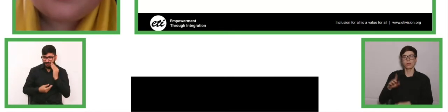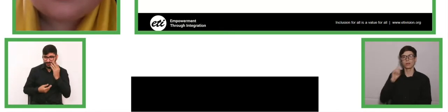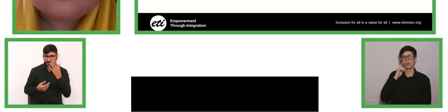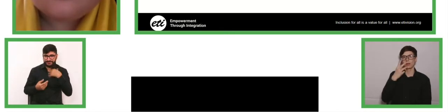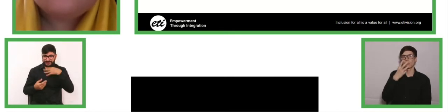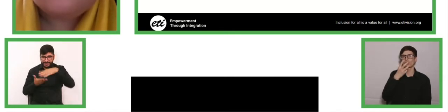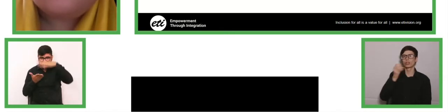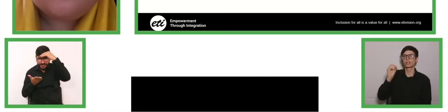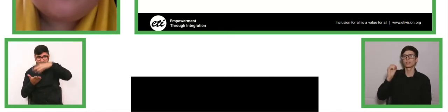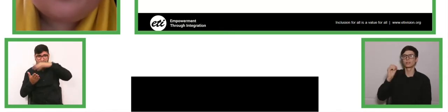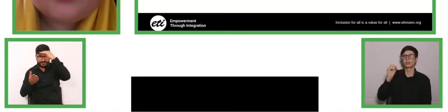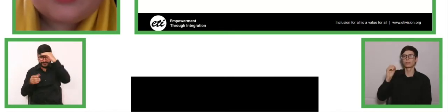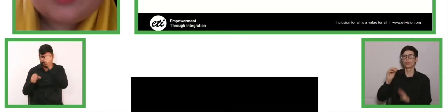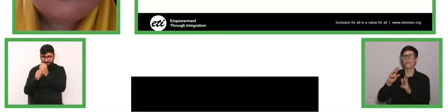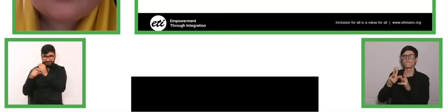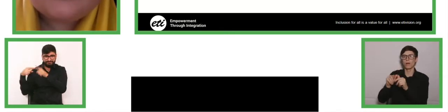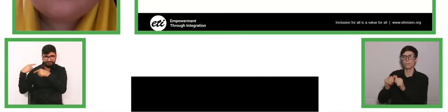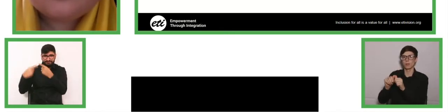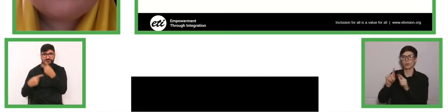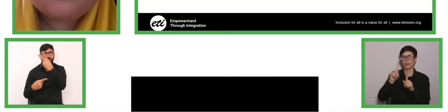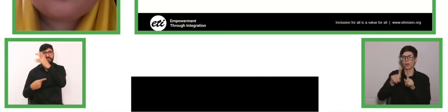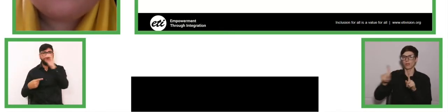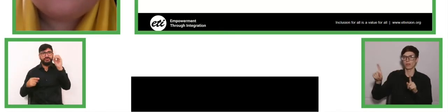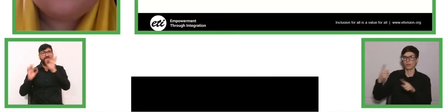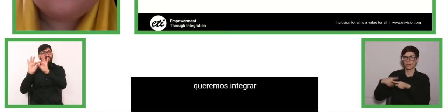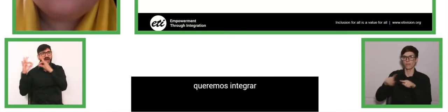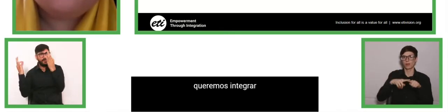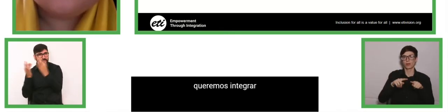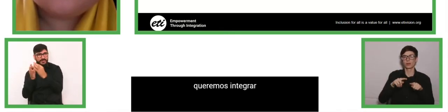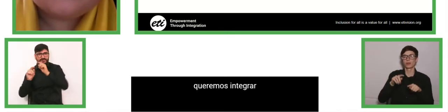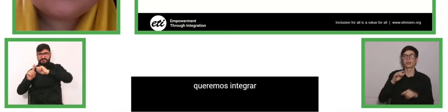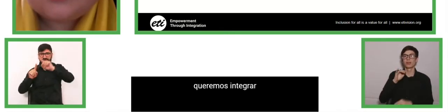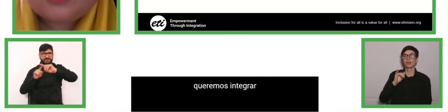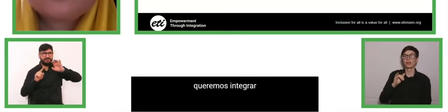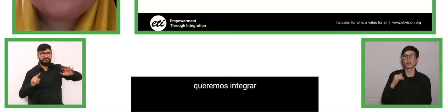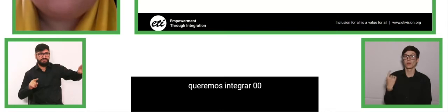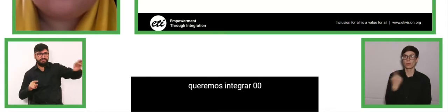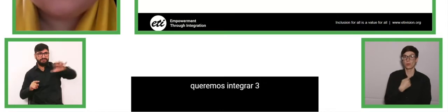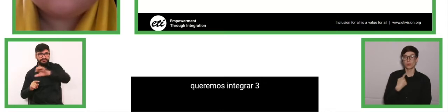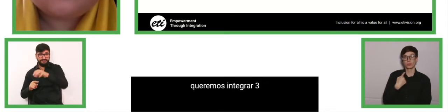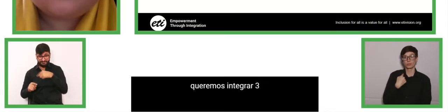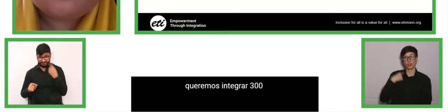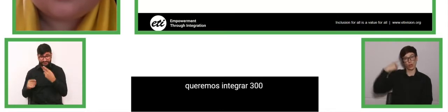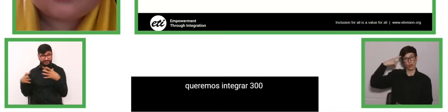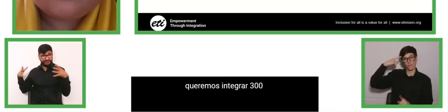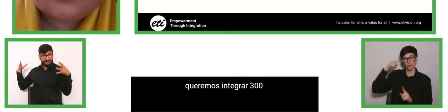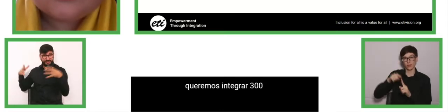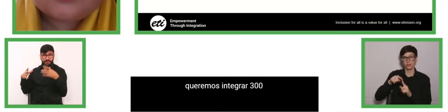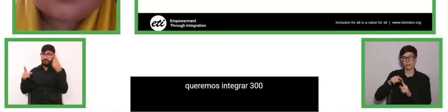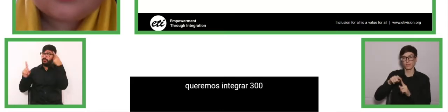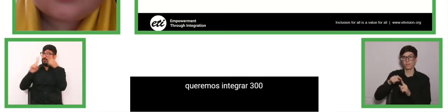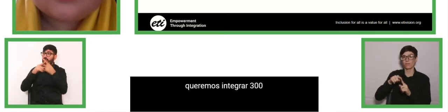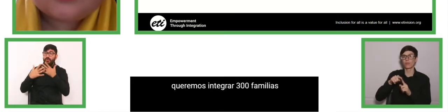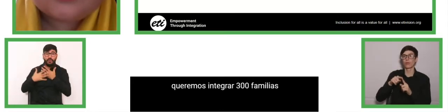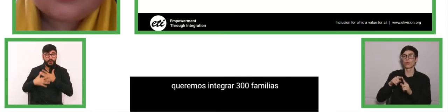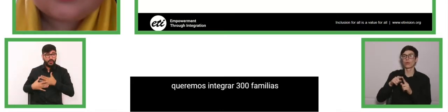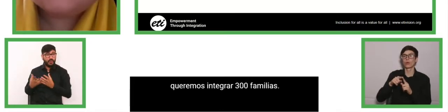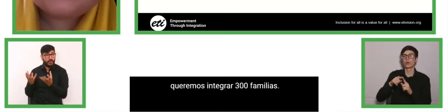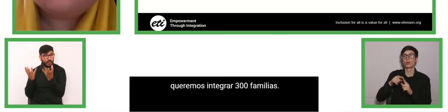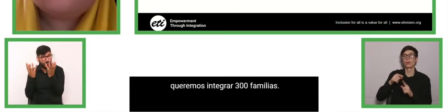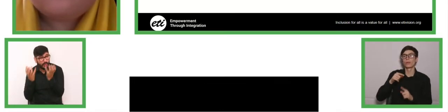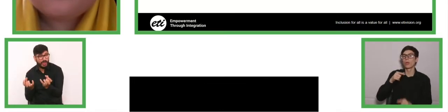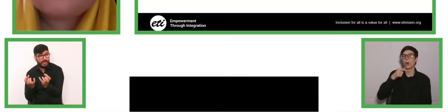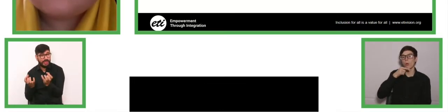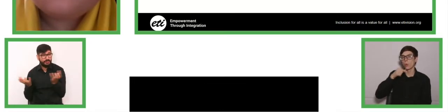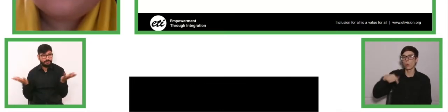application plan. We will be bringing our e-learning program both virtually and in a hybrid format to different countries. And we're seeking